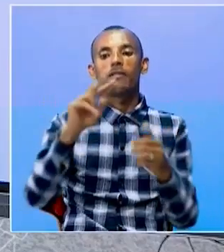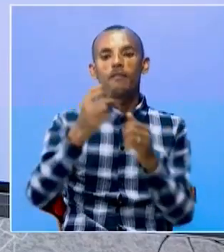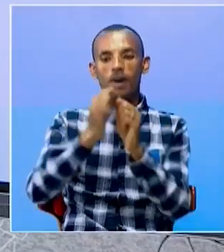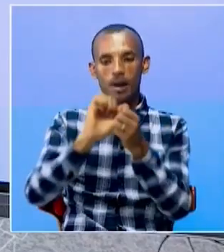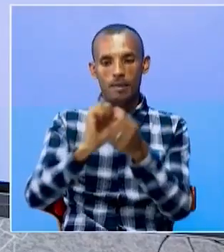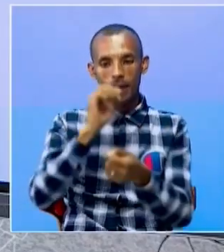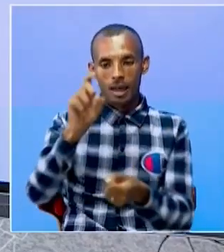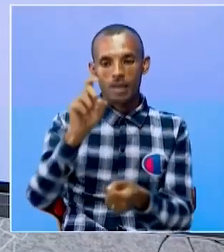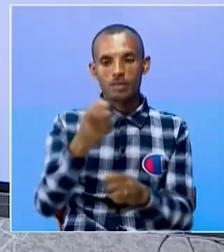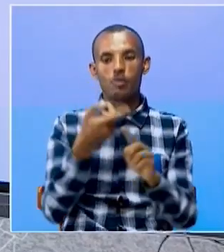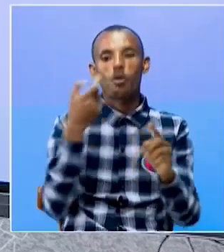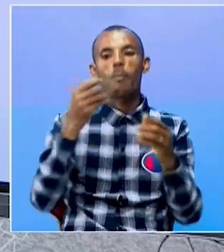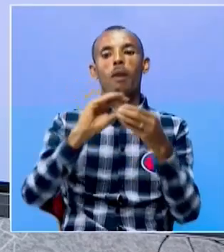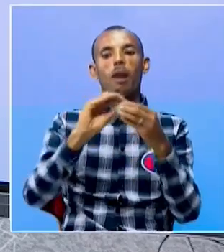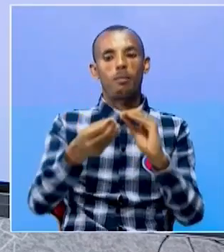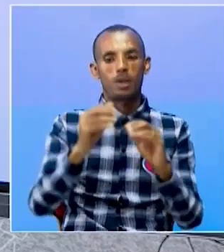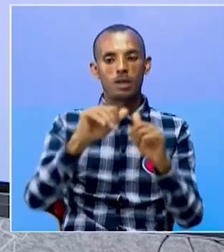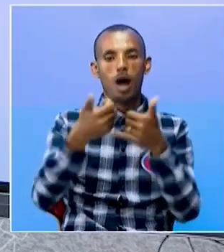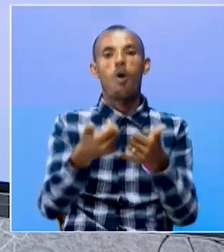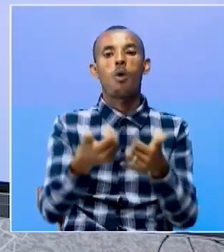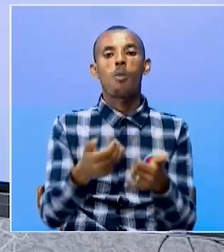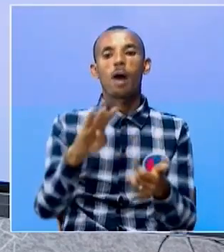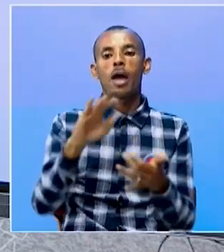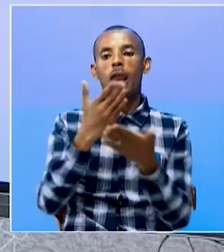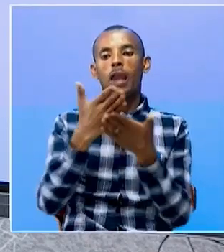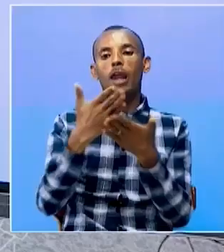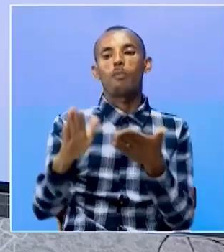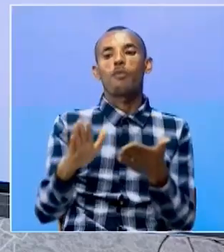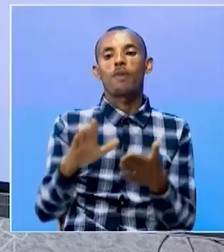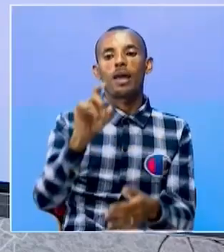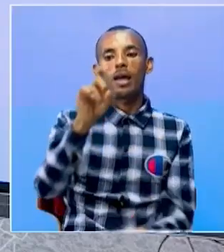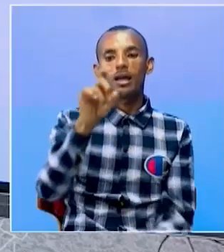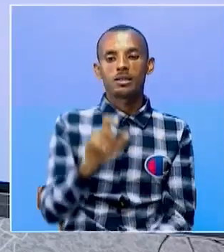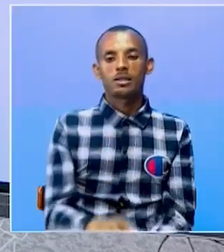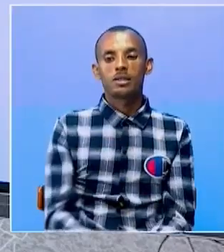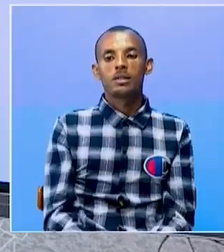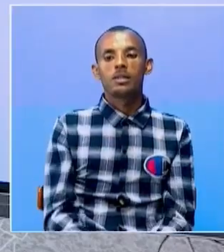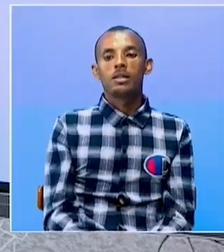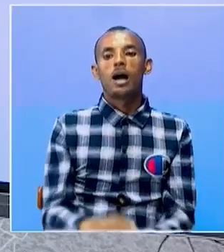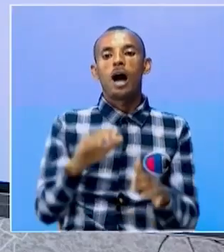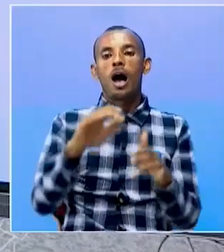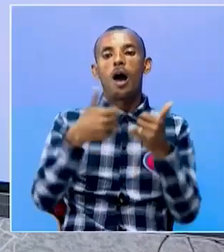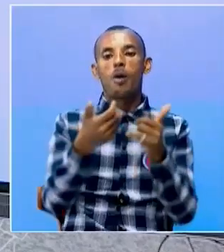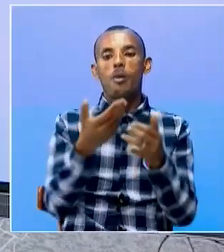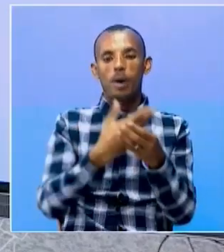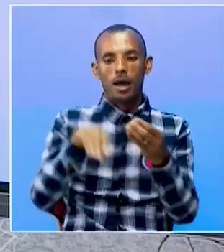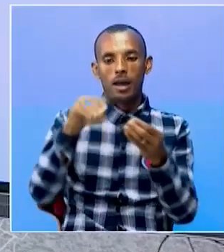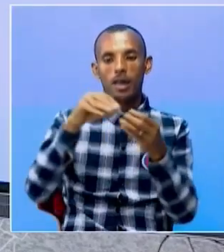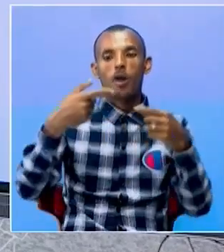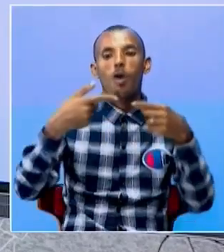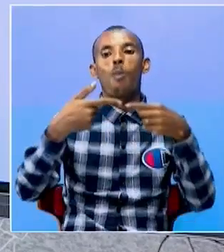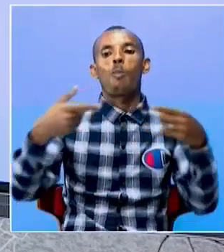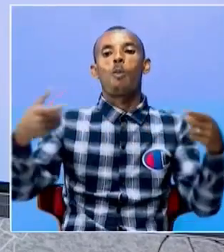the numbers. How? By removing this. How will you remove it? By adding its opposite. Therefore,